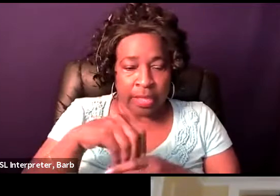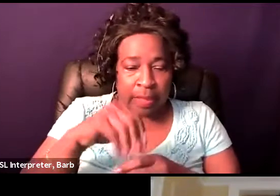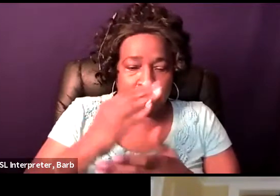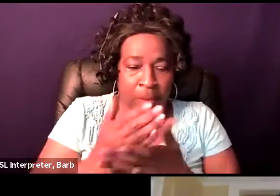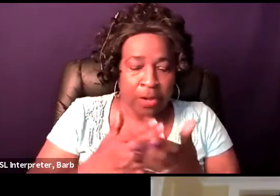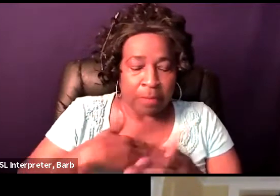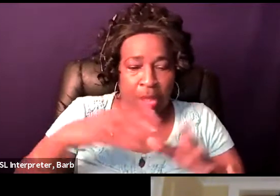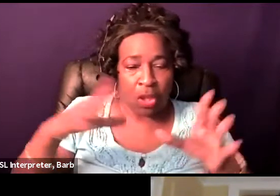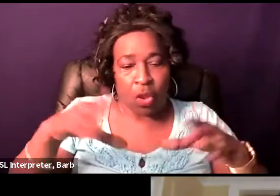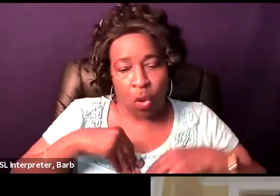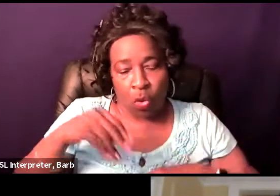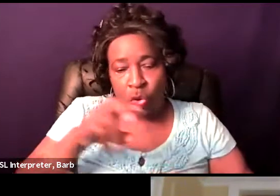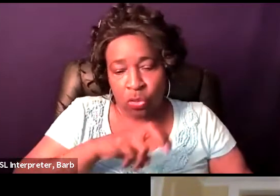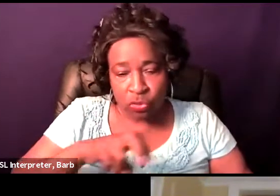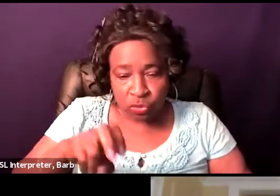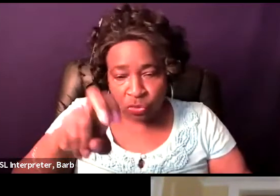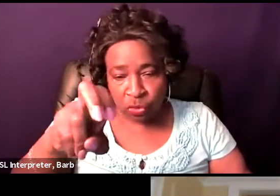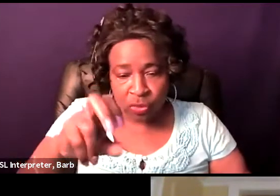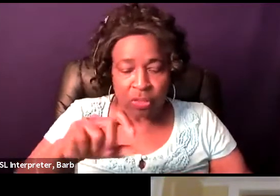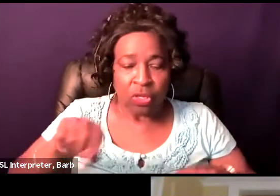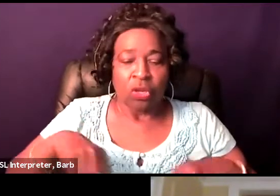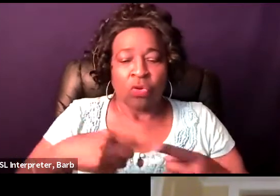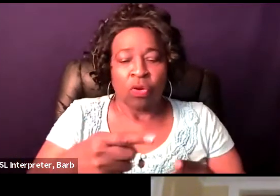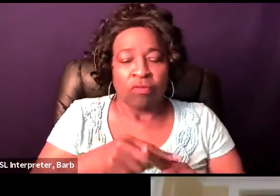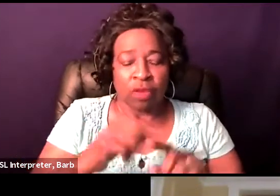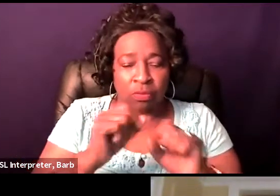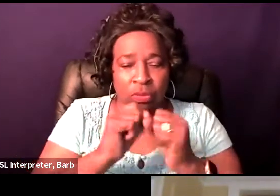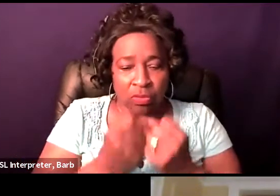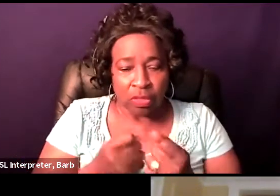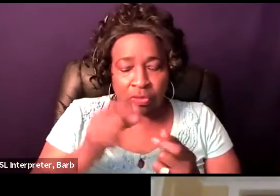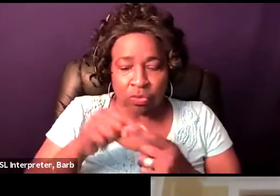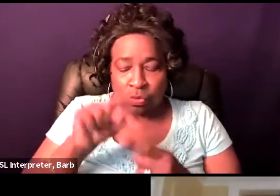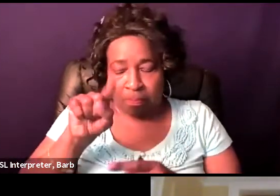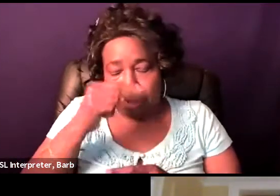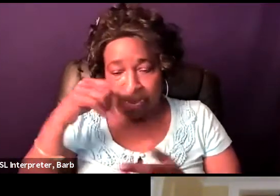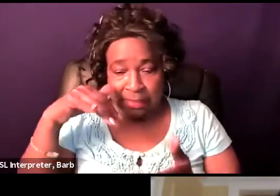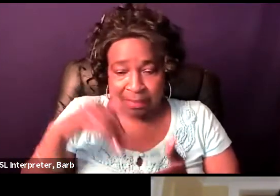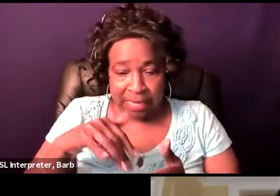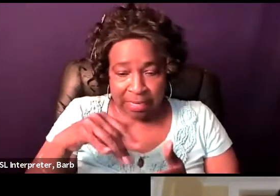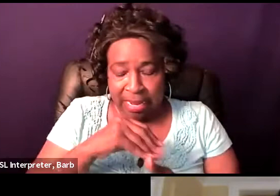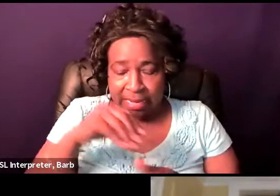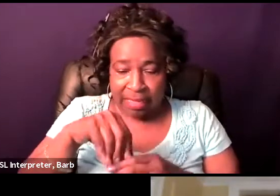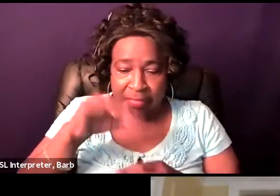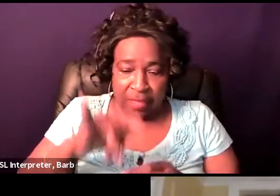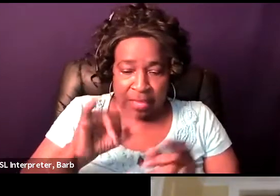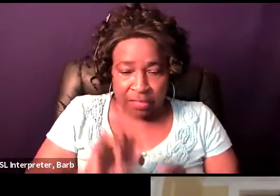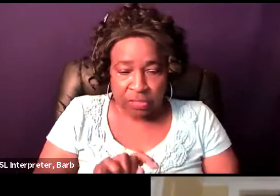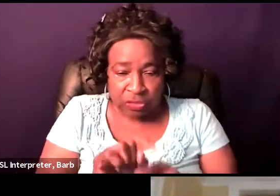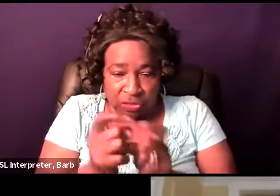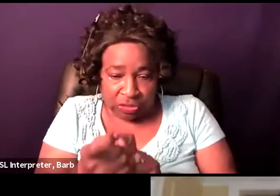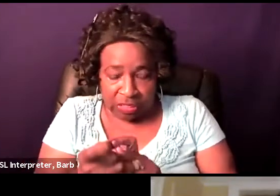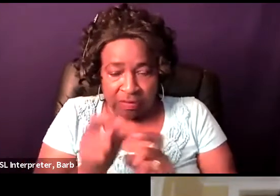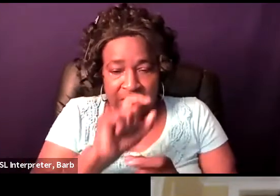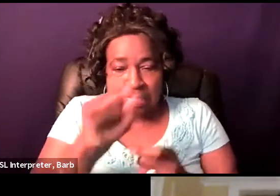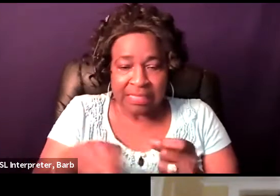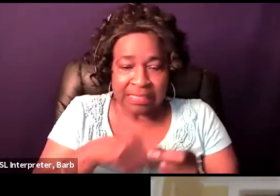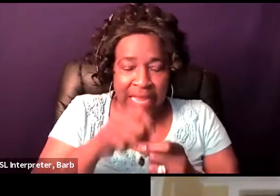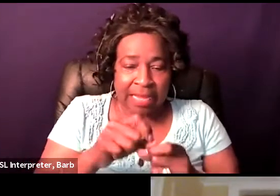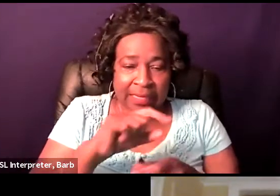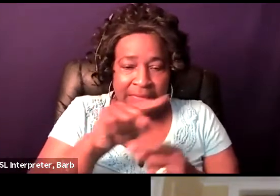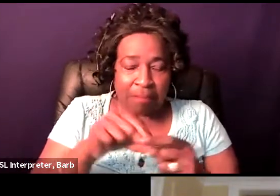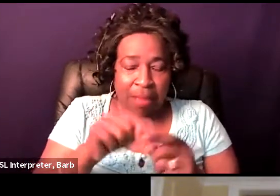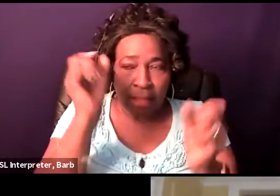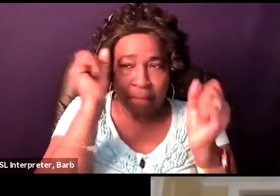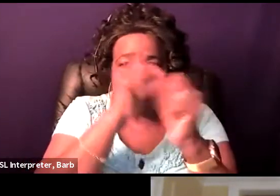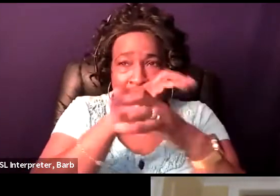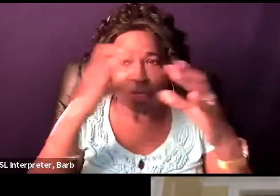own journey has been going from sociology to Black studies. Mm-hmm. And in that shift, it's been exactly about imagination. Where can I